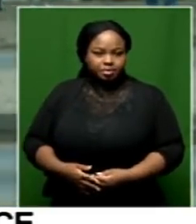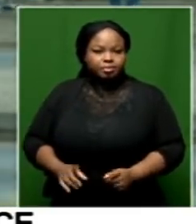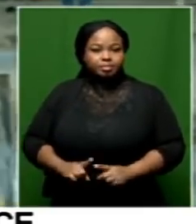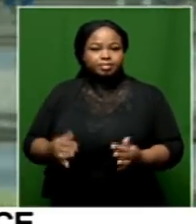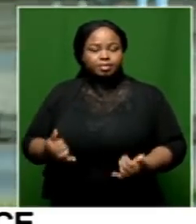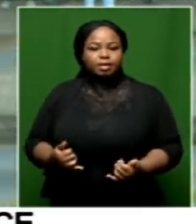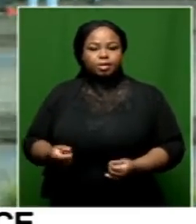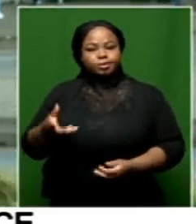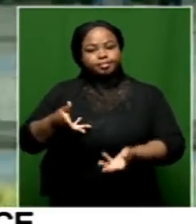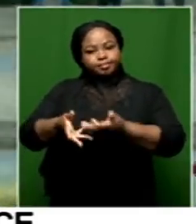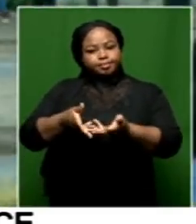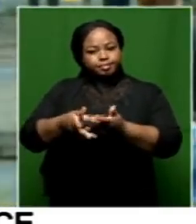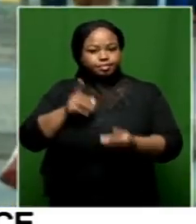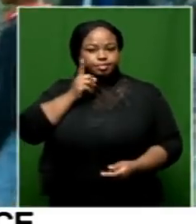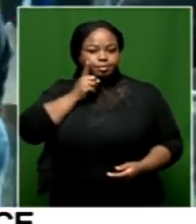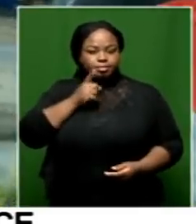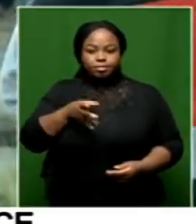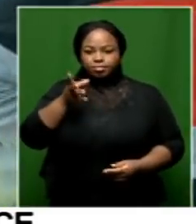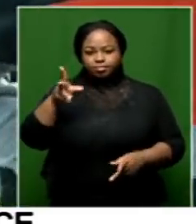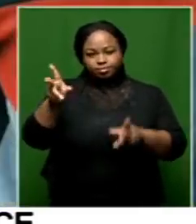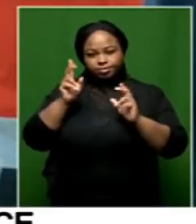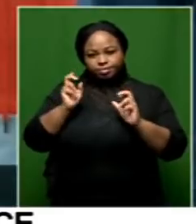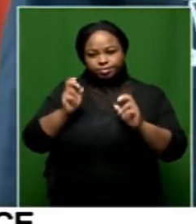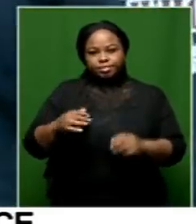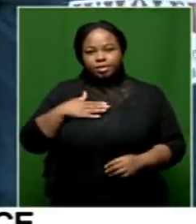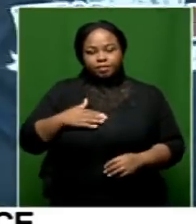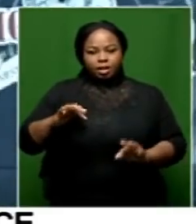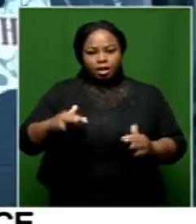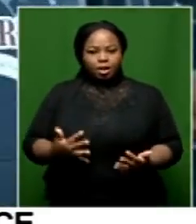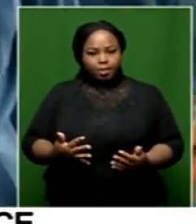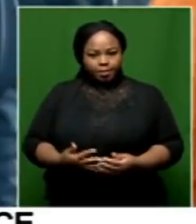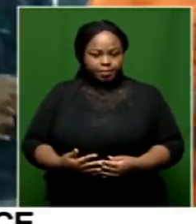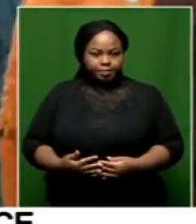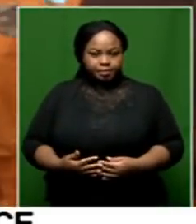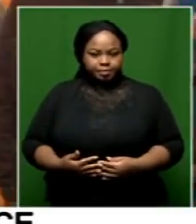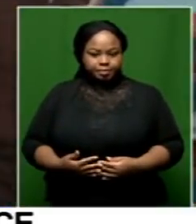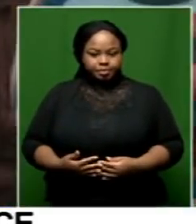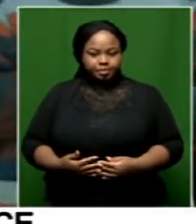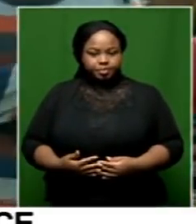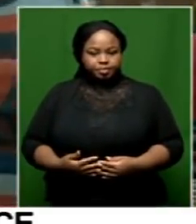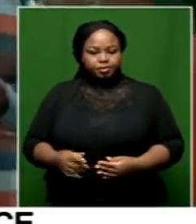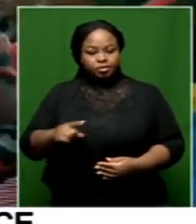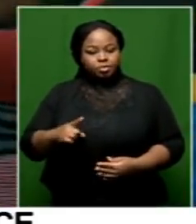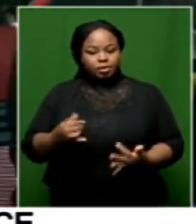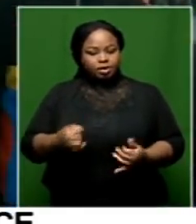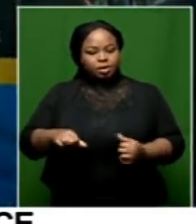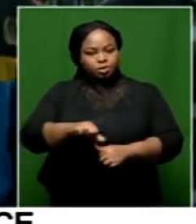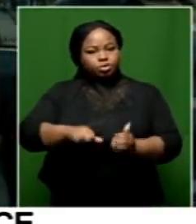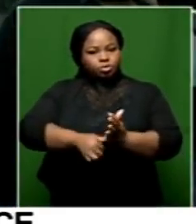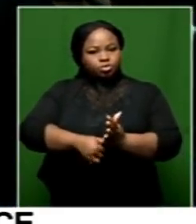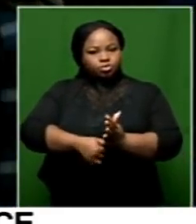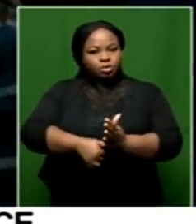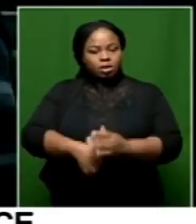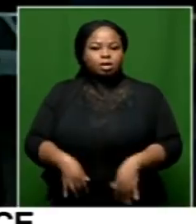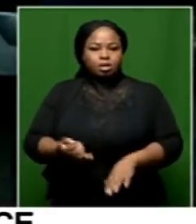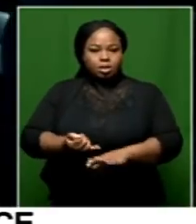we are going to talk to some of them to hear what, how they're feeling, and now that these social grants are being paid out a